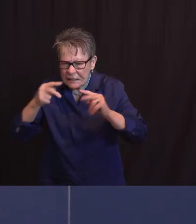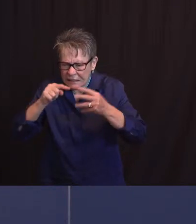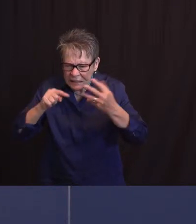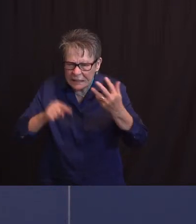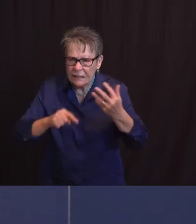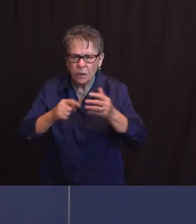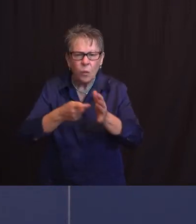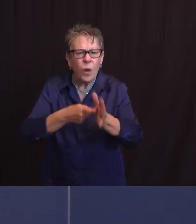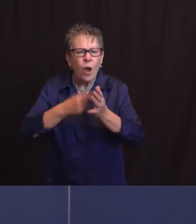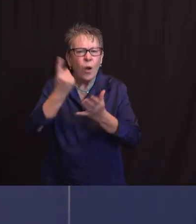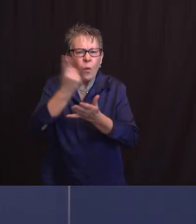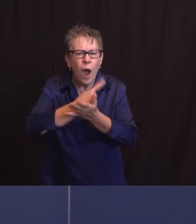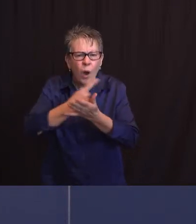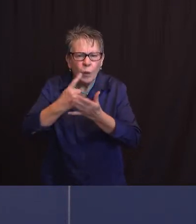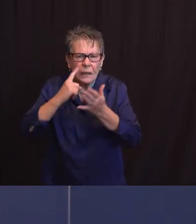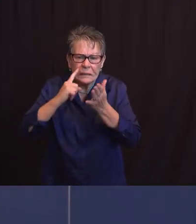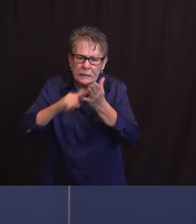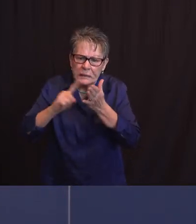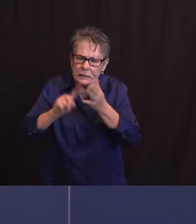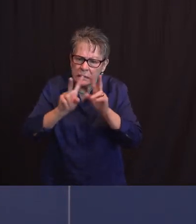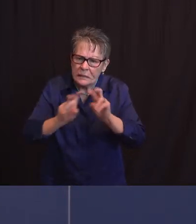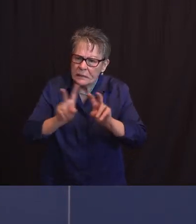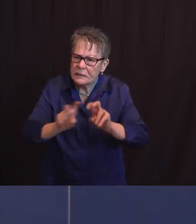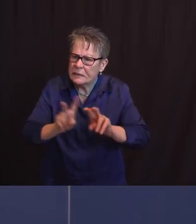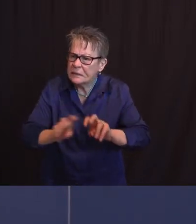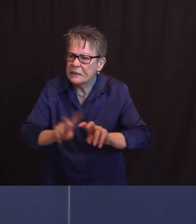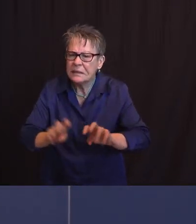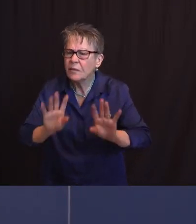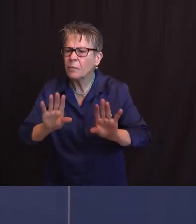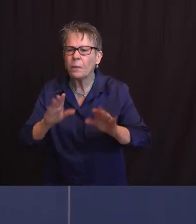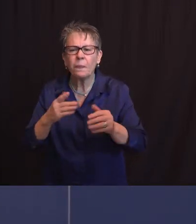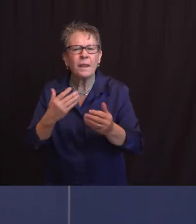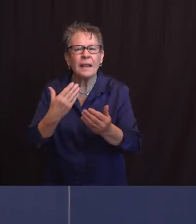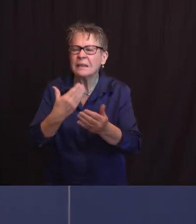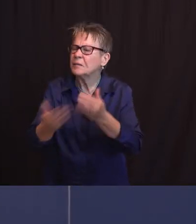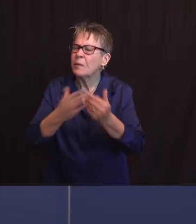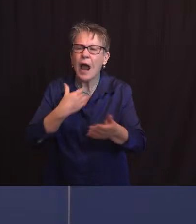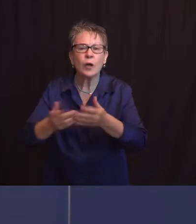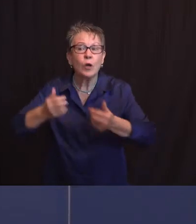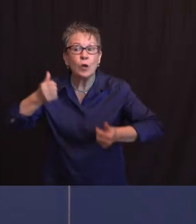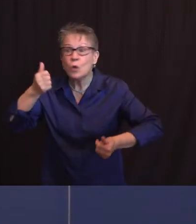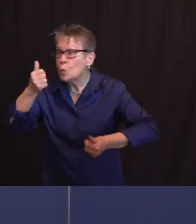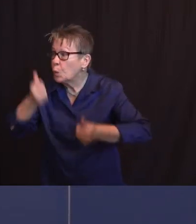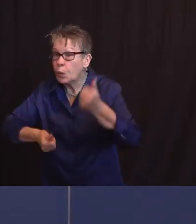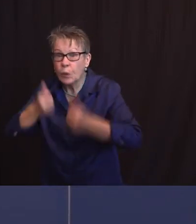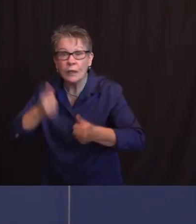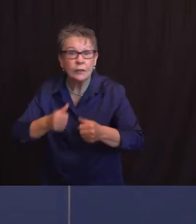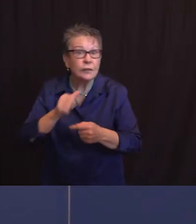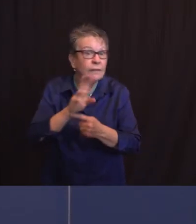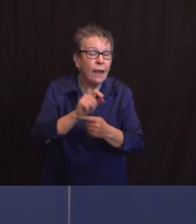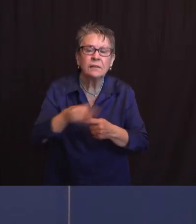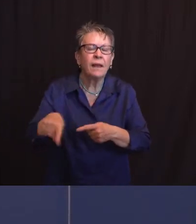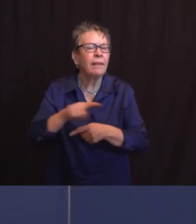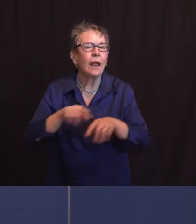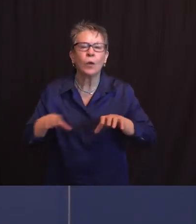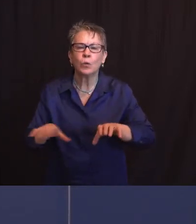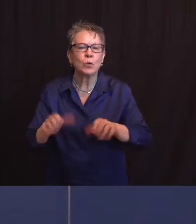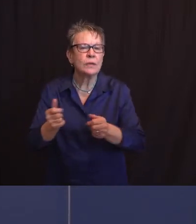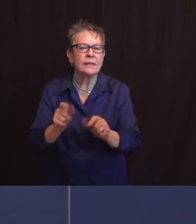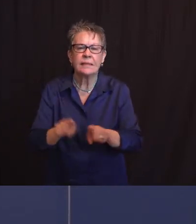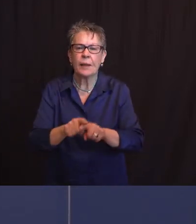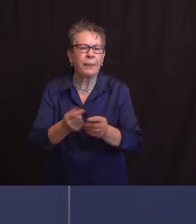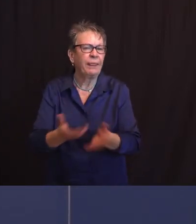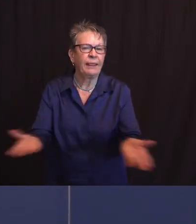regardless, the most important time for the intervention is when you identify that you've got the positive case, so that you don't perpetuate the spread and